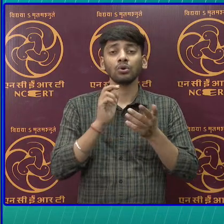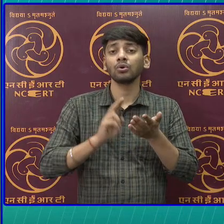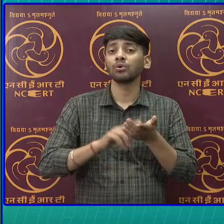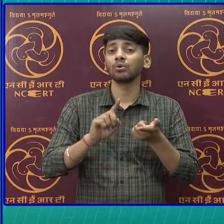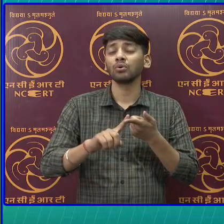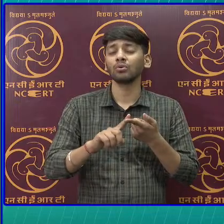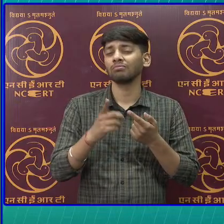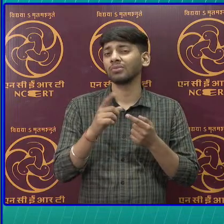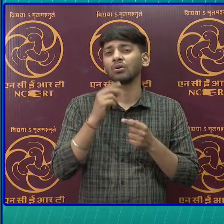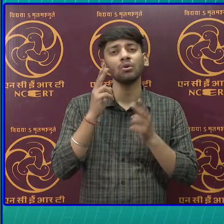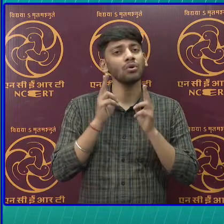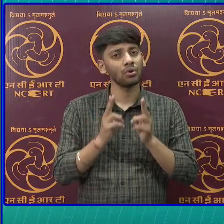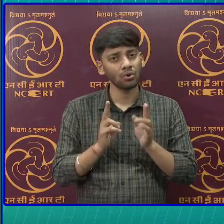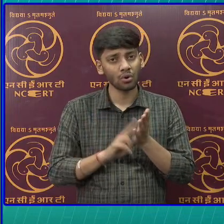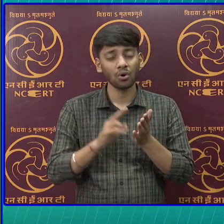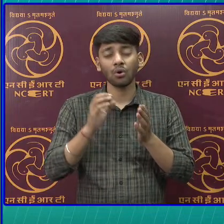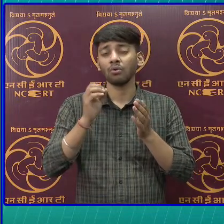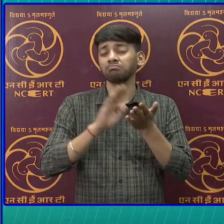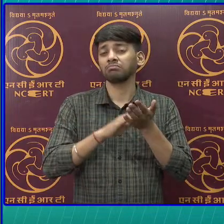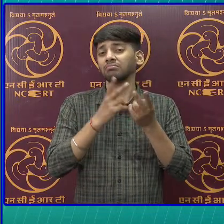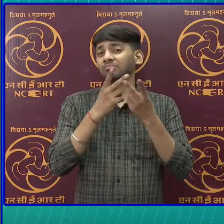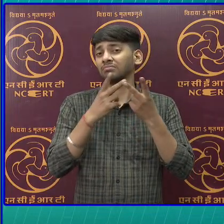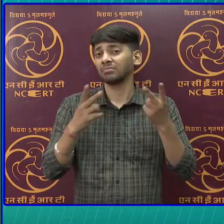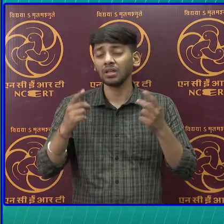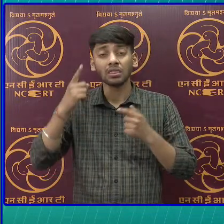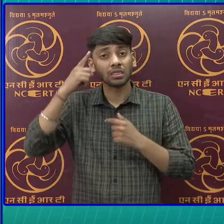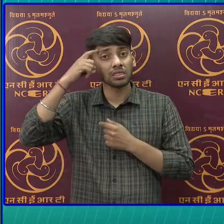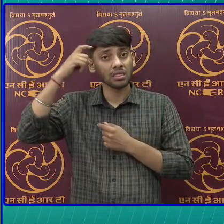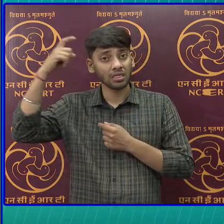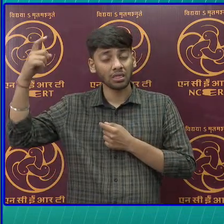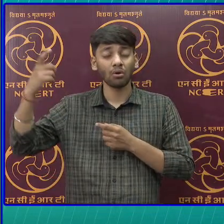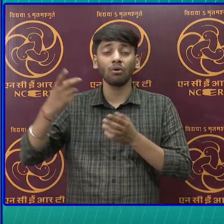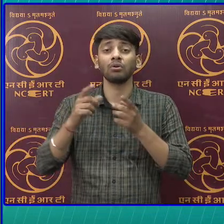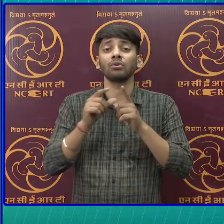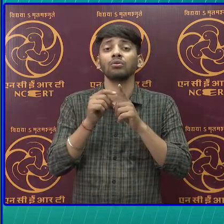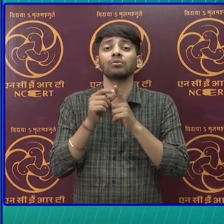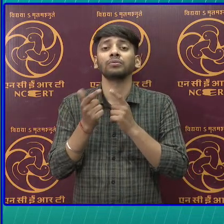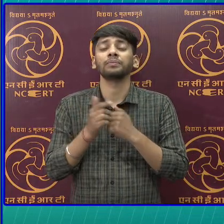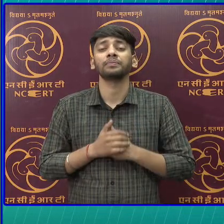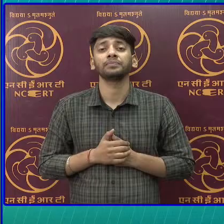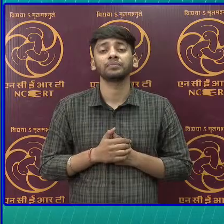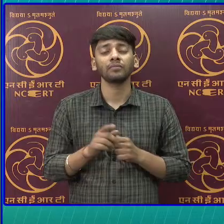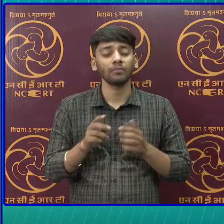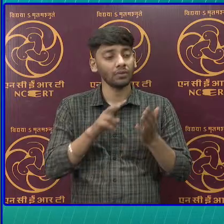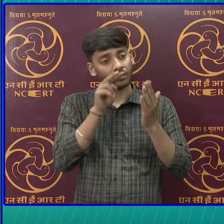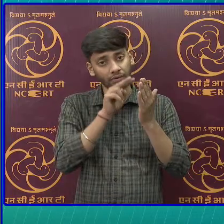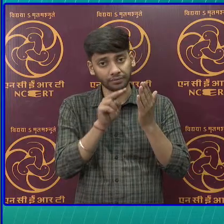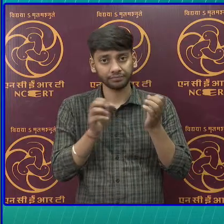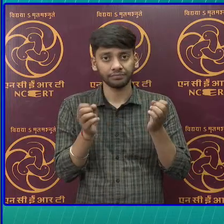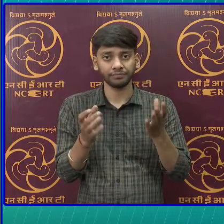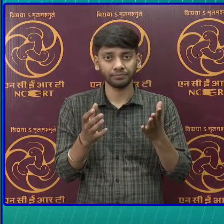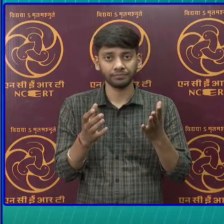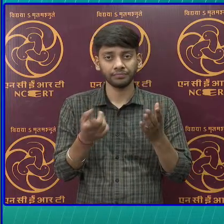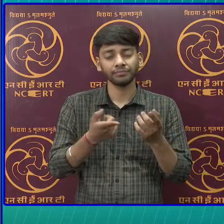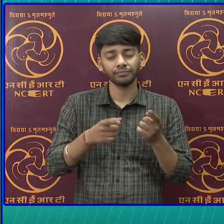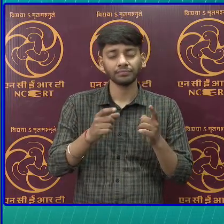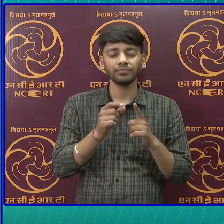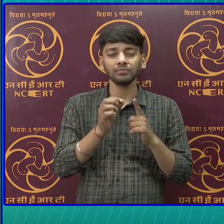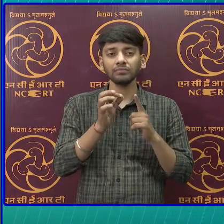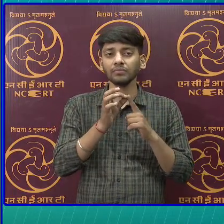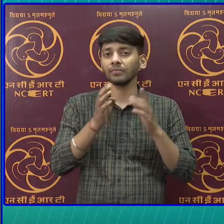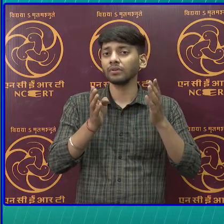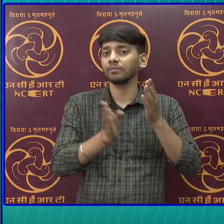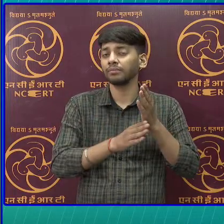contemplative, it is objective, and it is thought provoking. Okay, so let us read the poem and then we